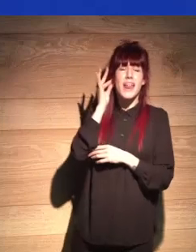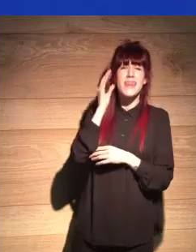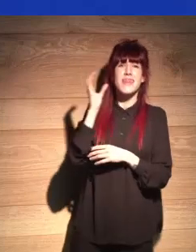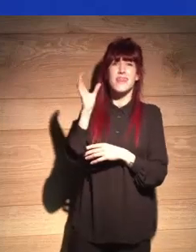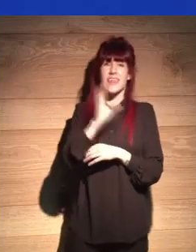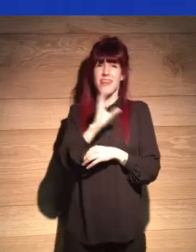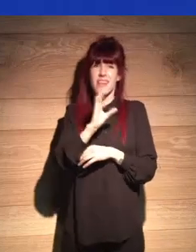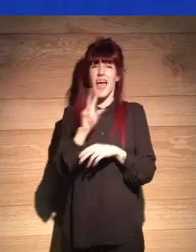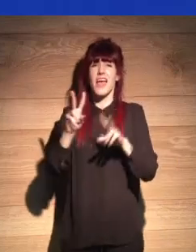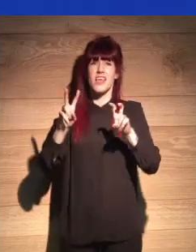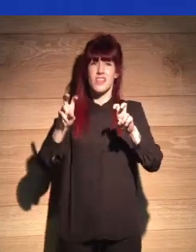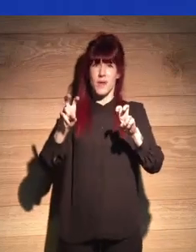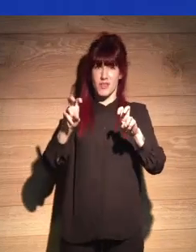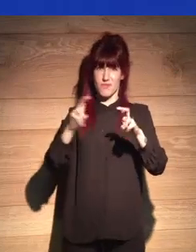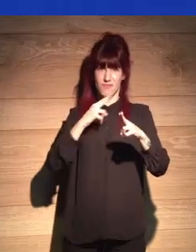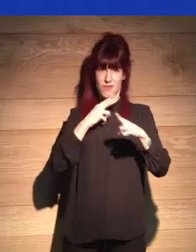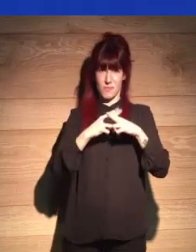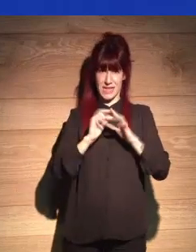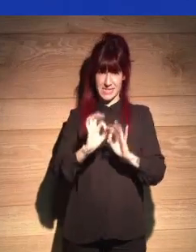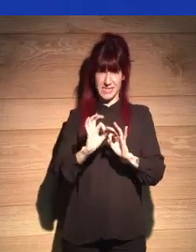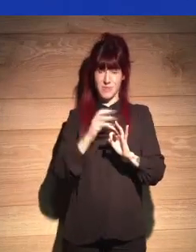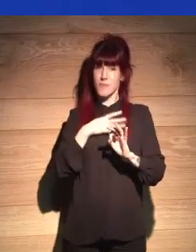and Innovation, because in fact